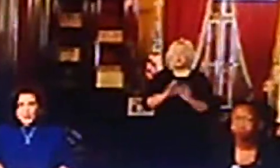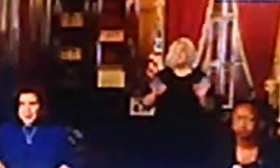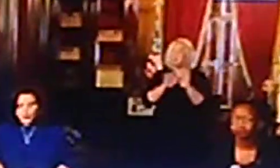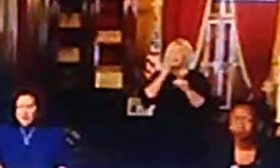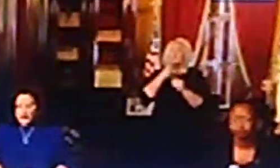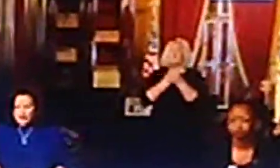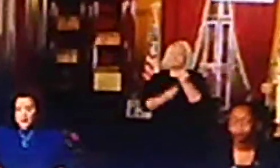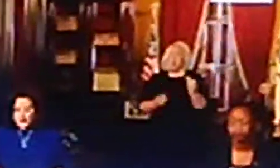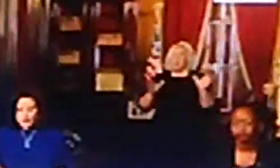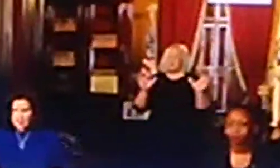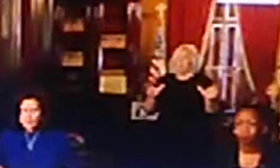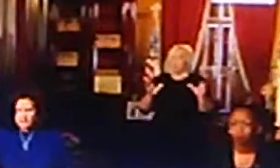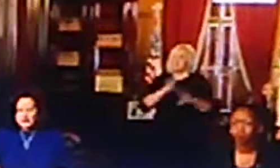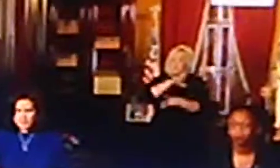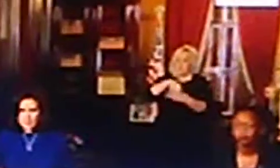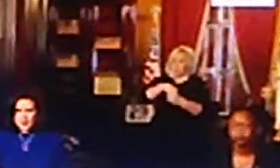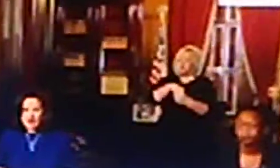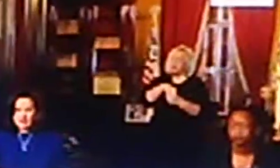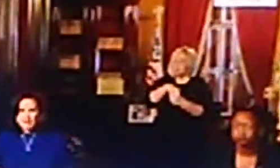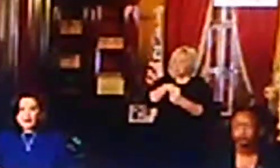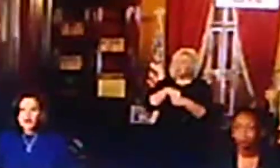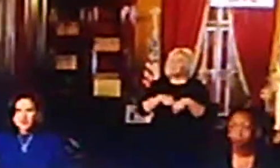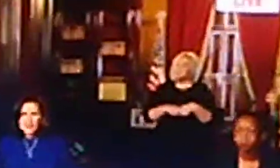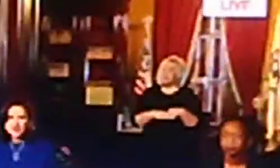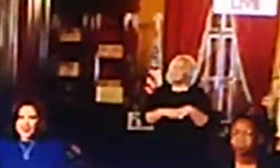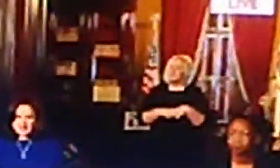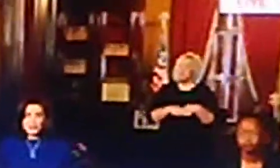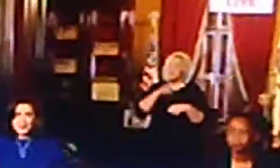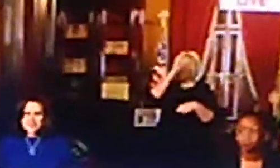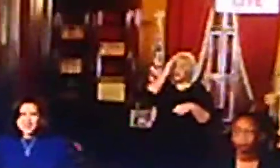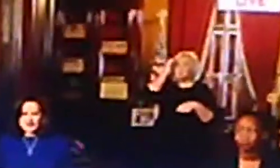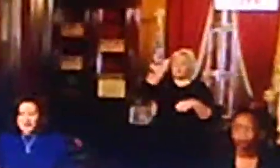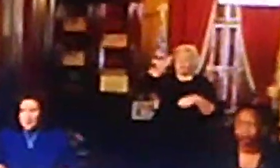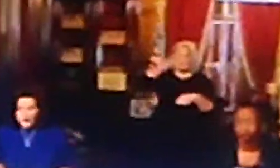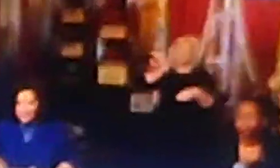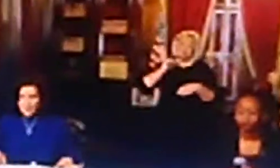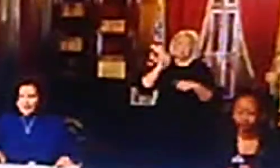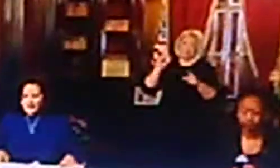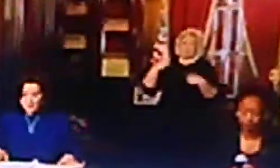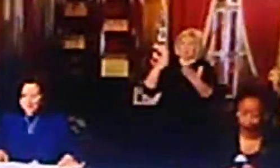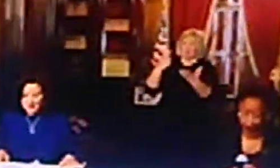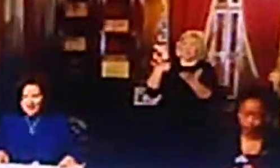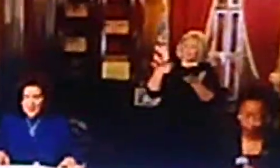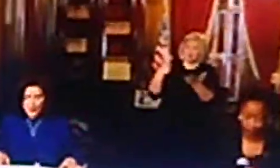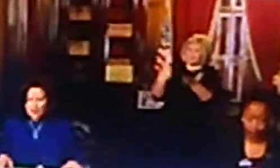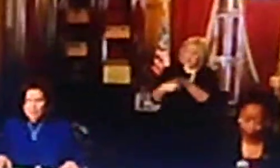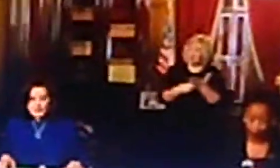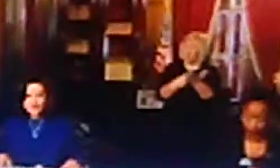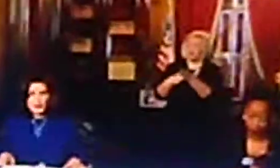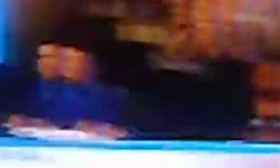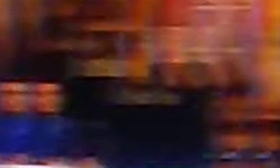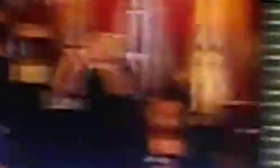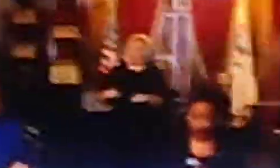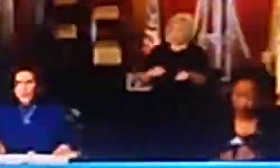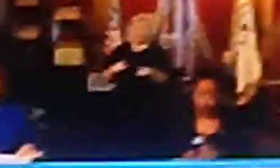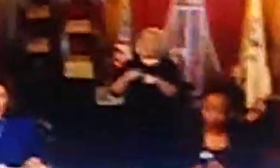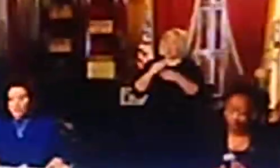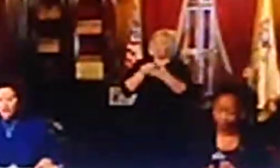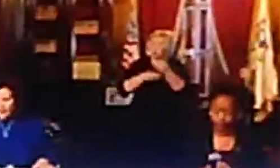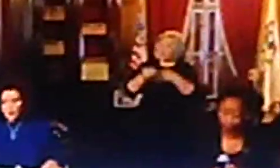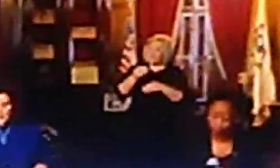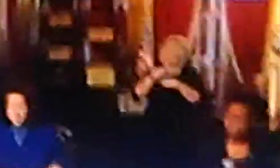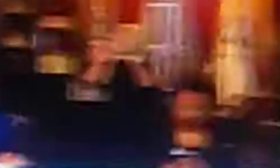both sides were included in the bill. But the world has changed since those negotiations, and we must react and